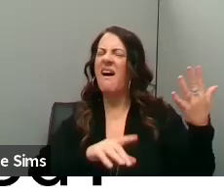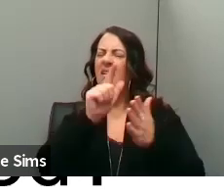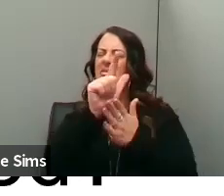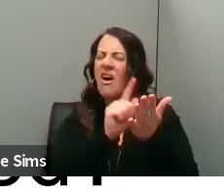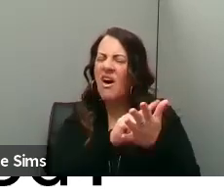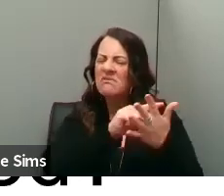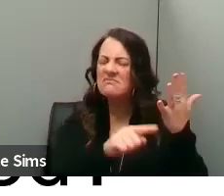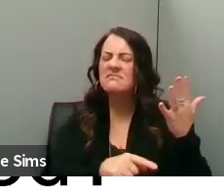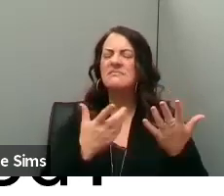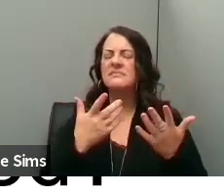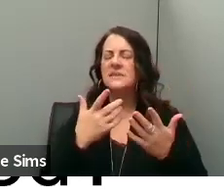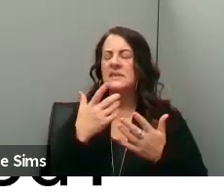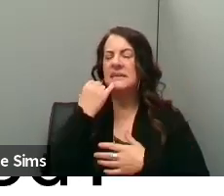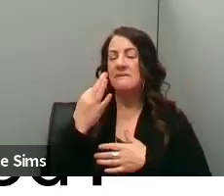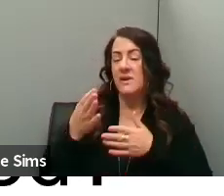person who is